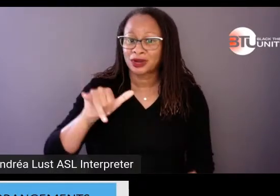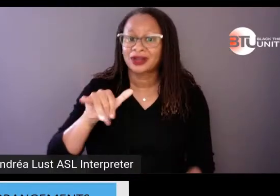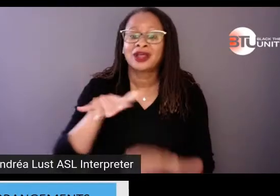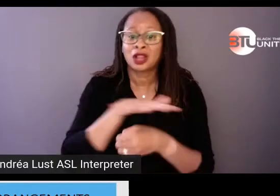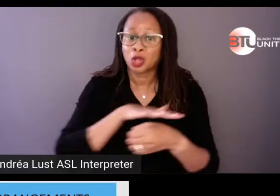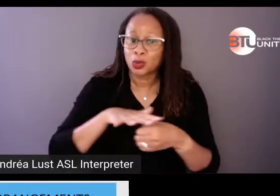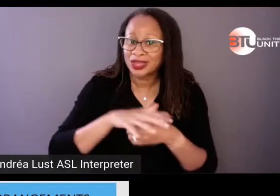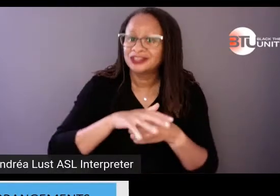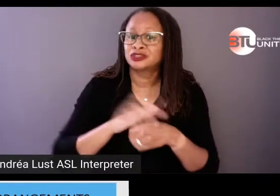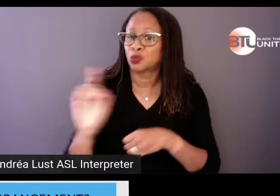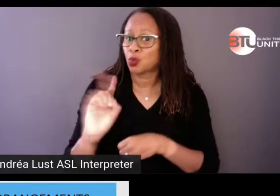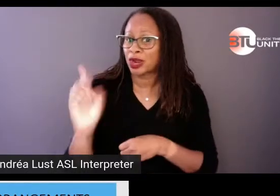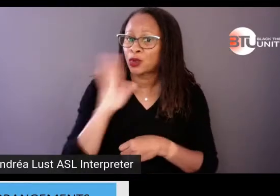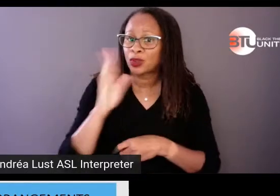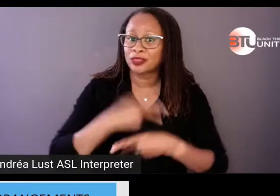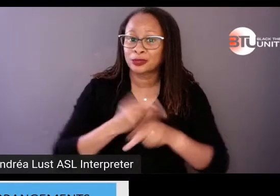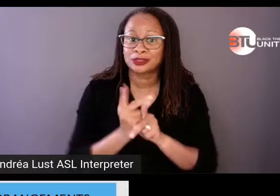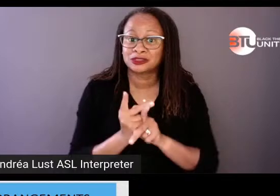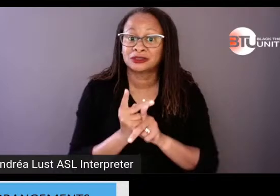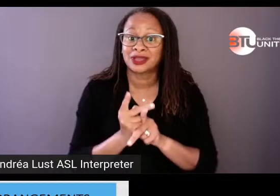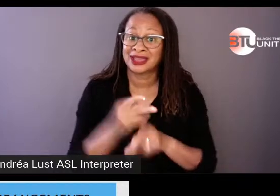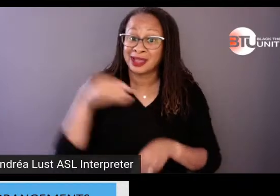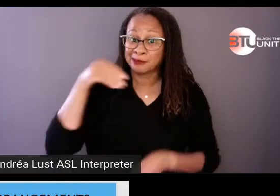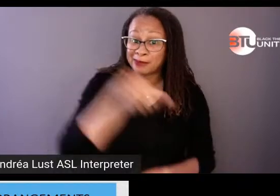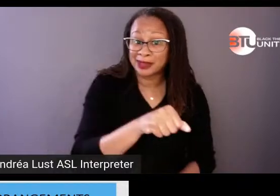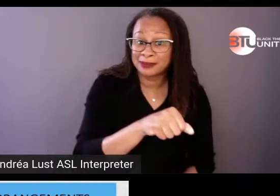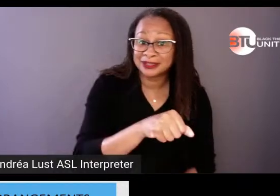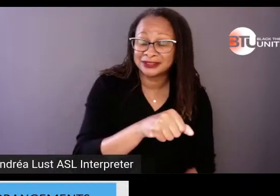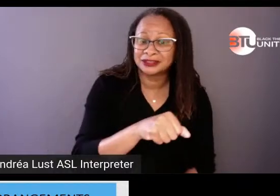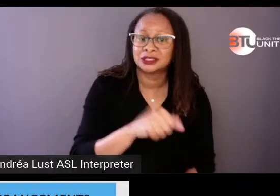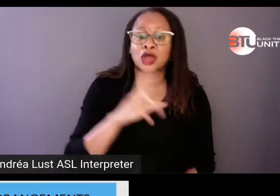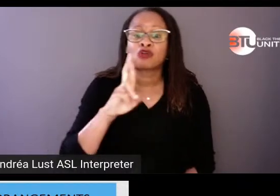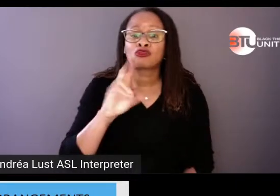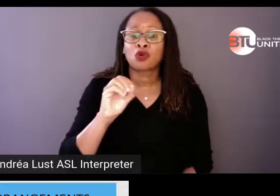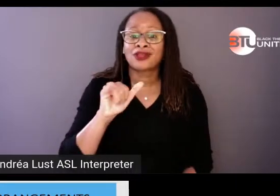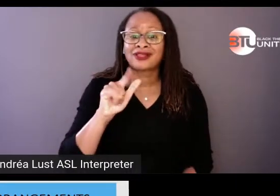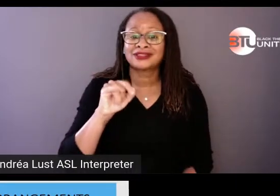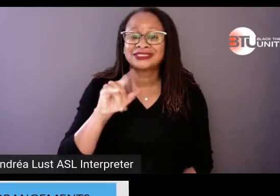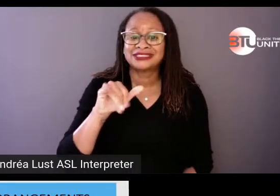the play, compensation, and royalties,